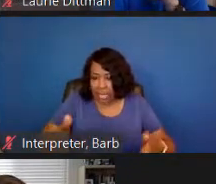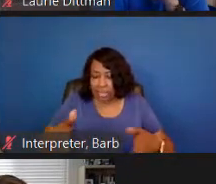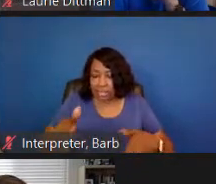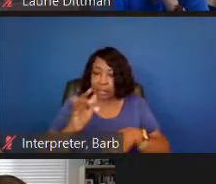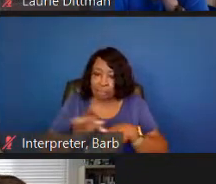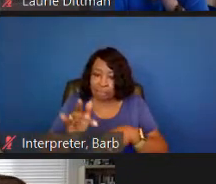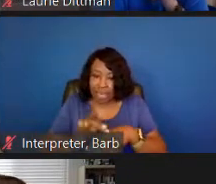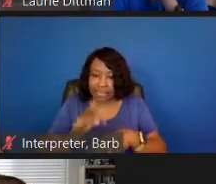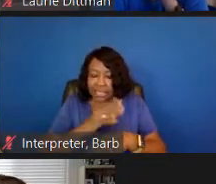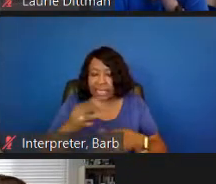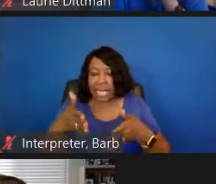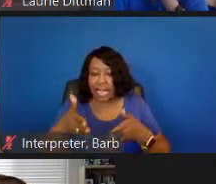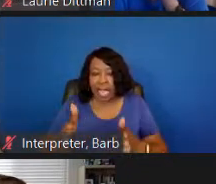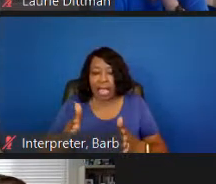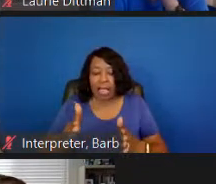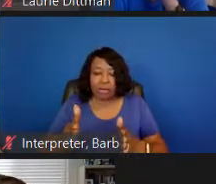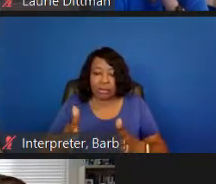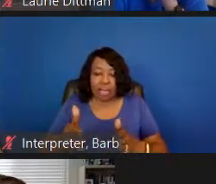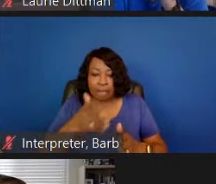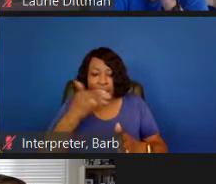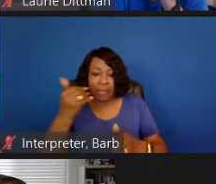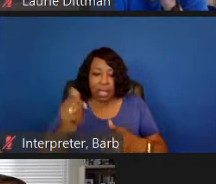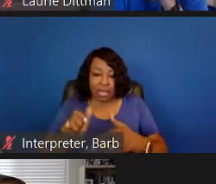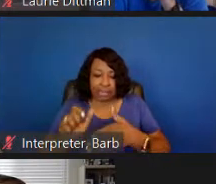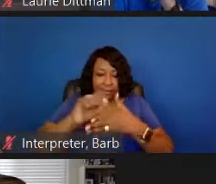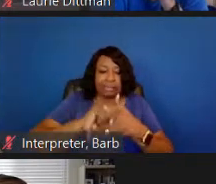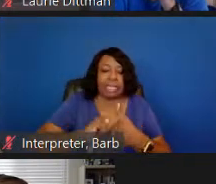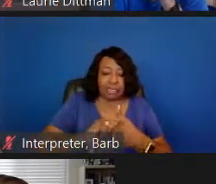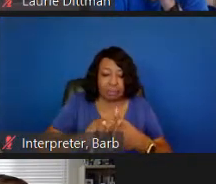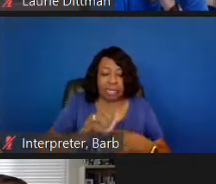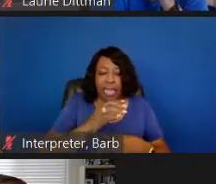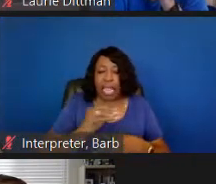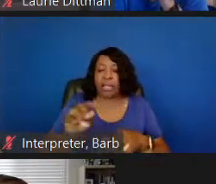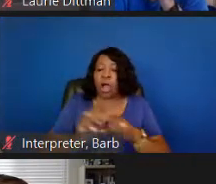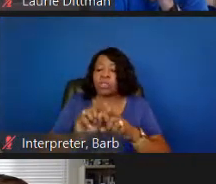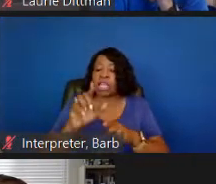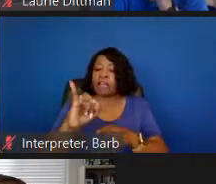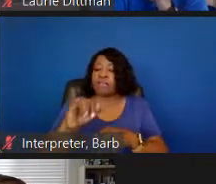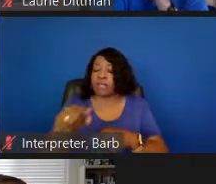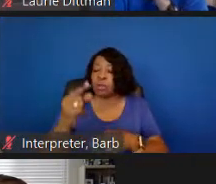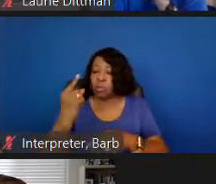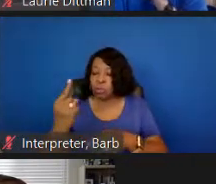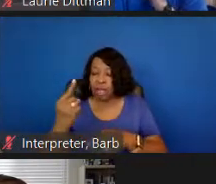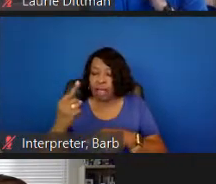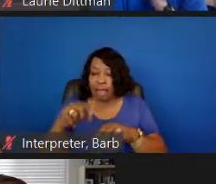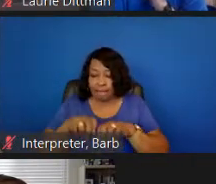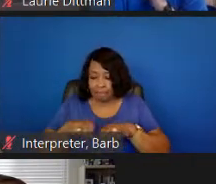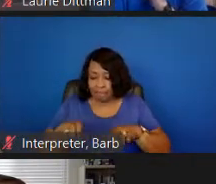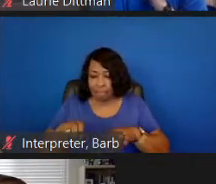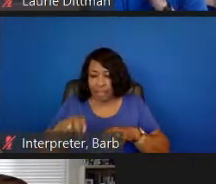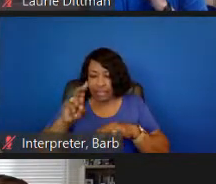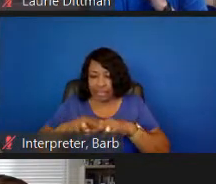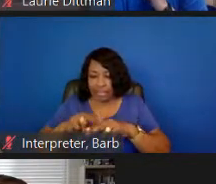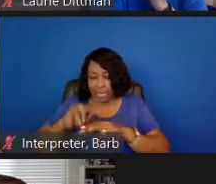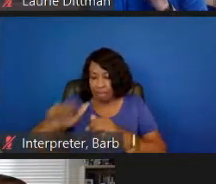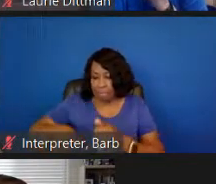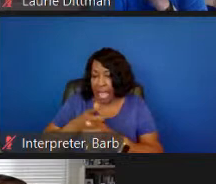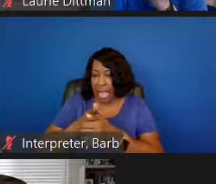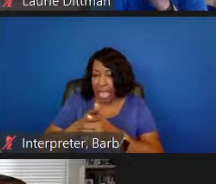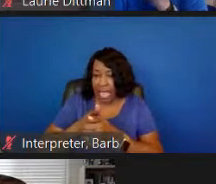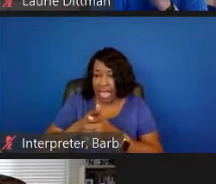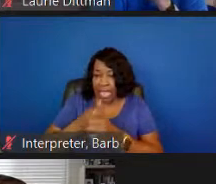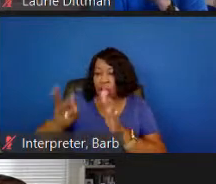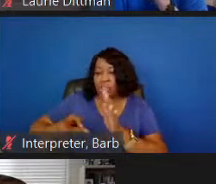allows a little bit better passenger flow. And also if there's a single passenger seat that's behind a